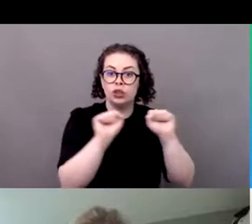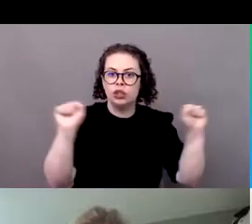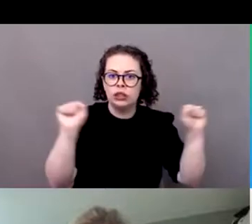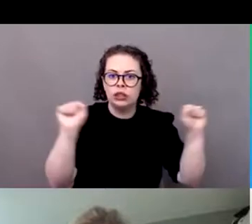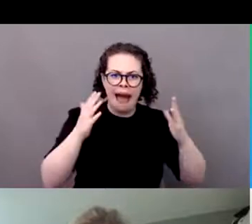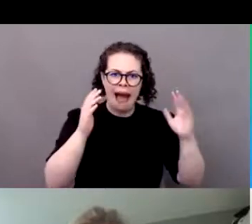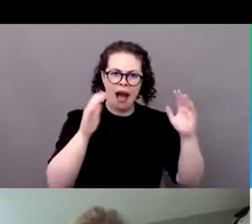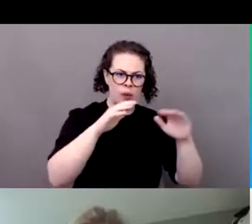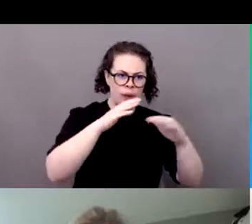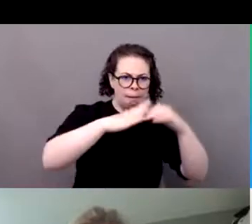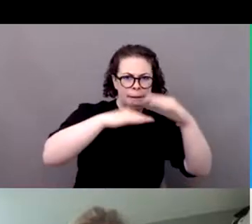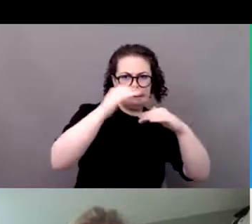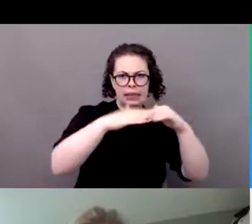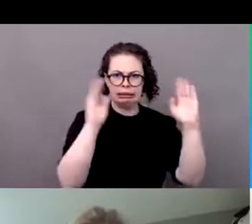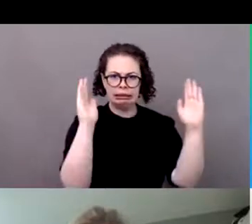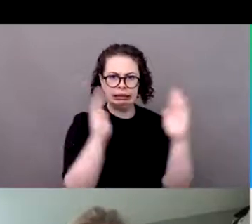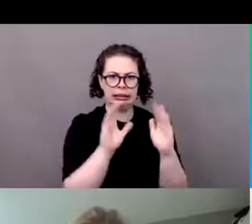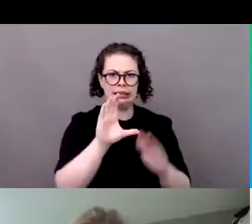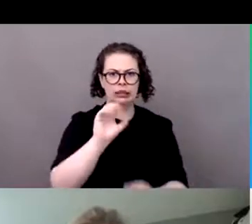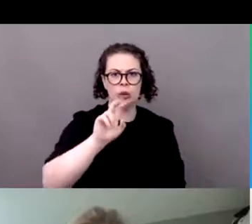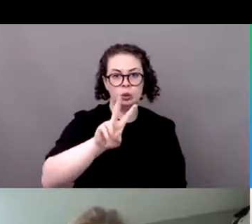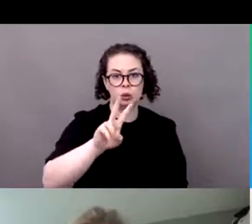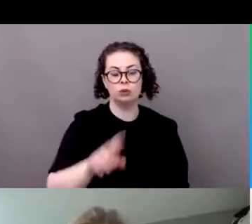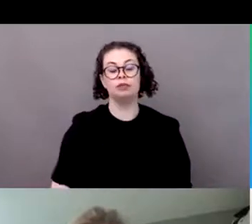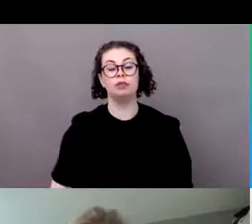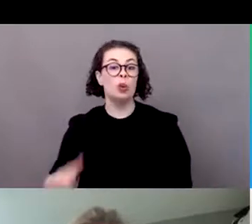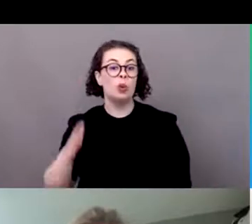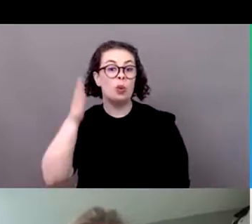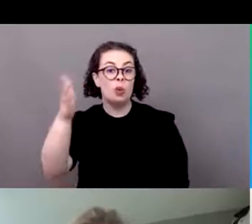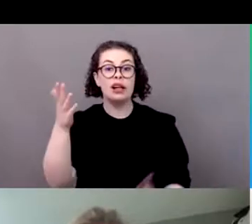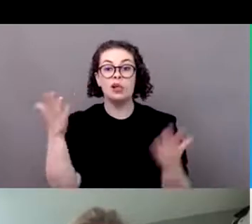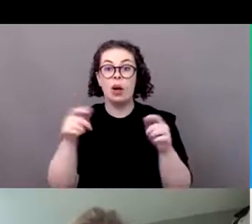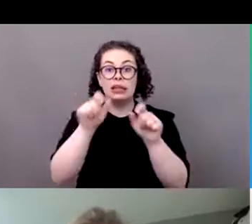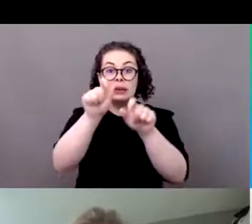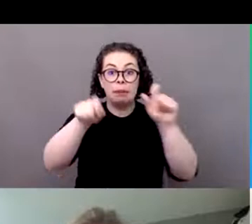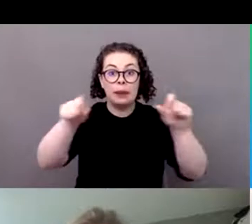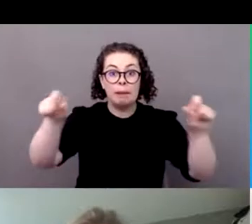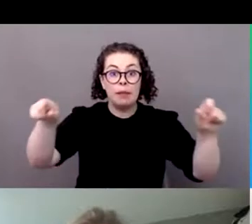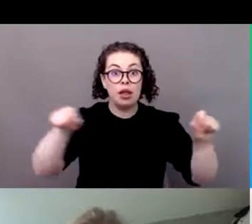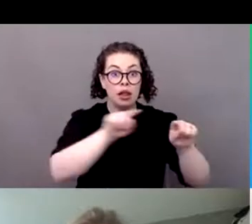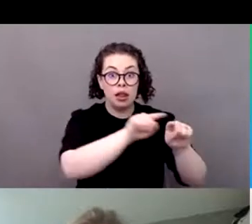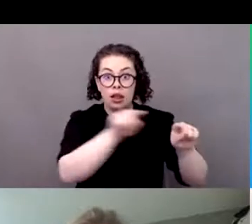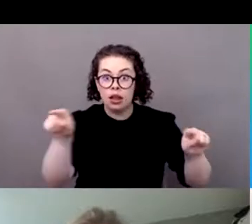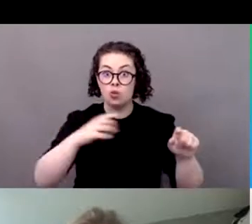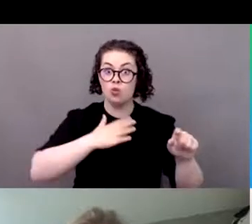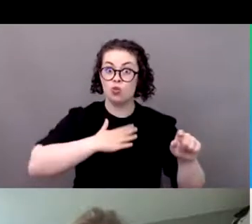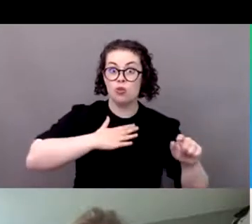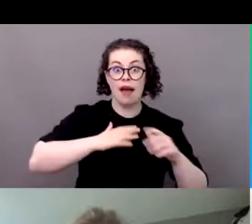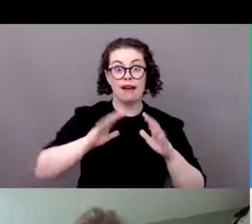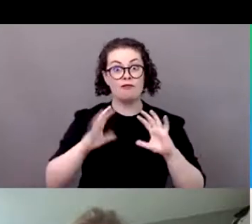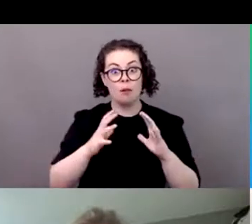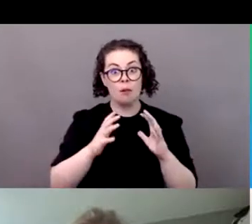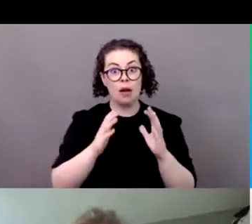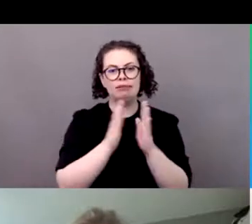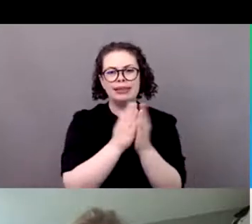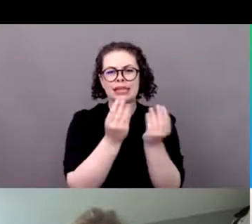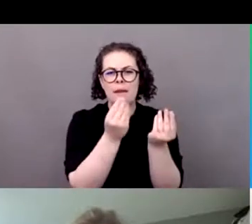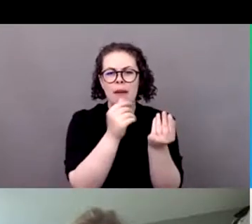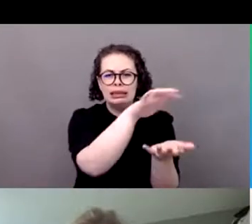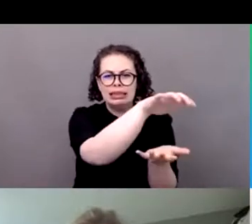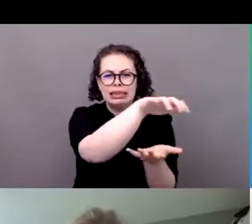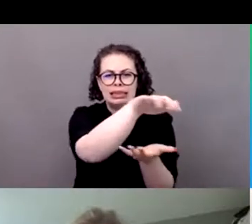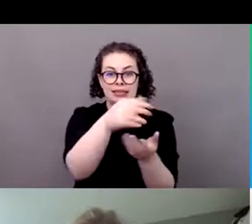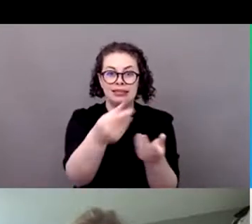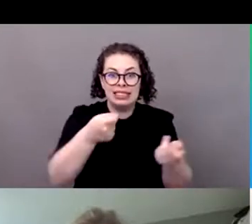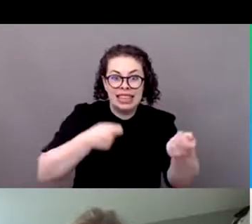a crowdfunding campaign and football supporters, football fans will be the main actors that will participate